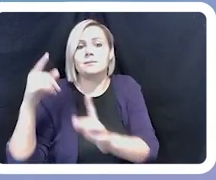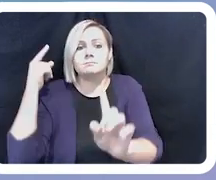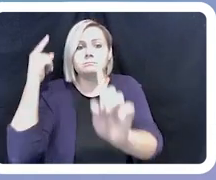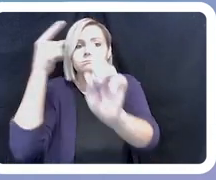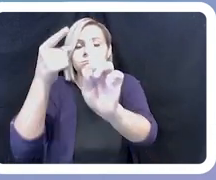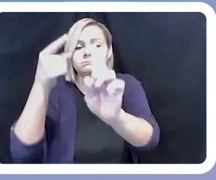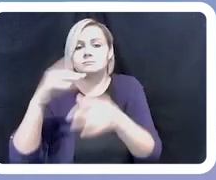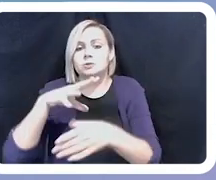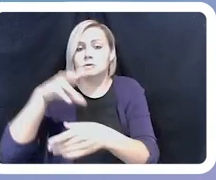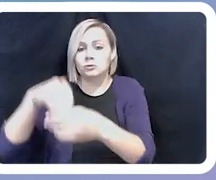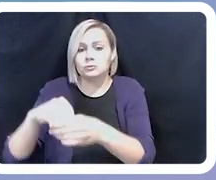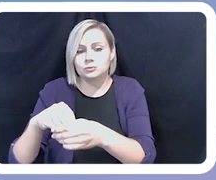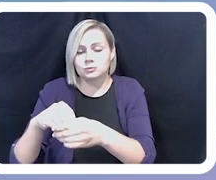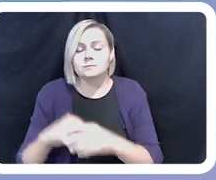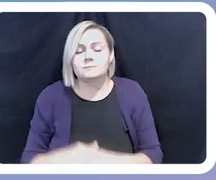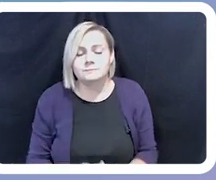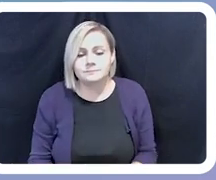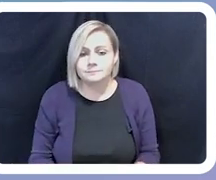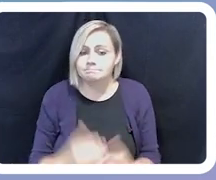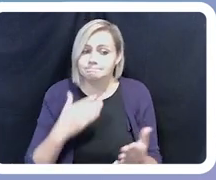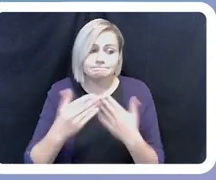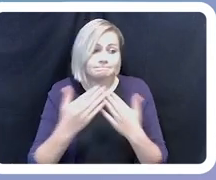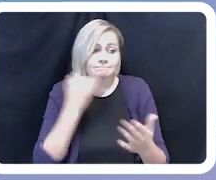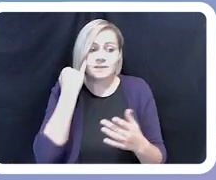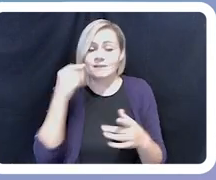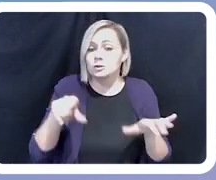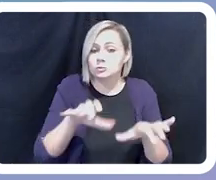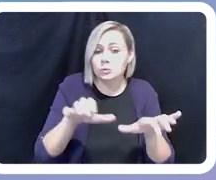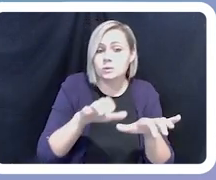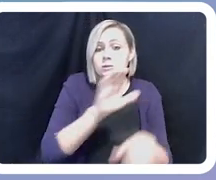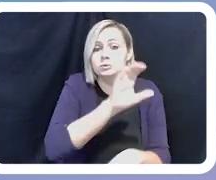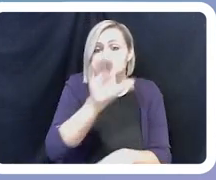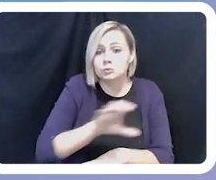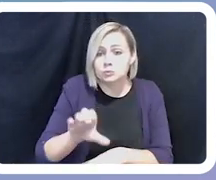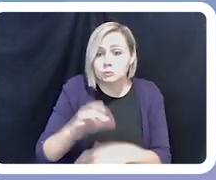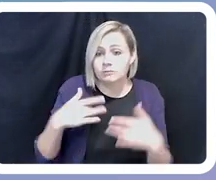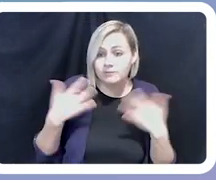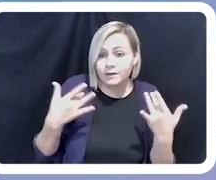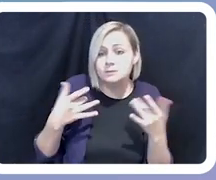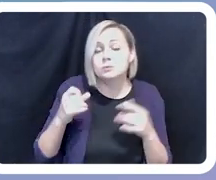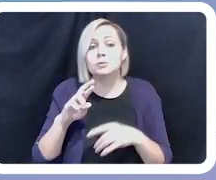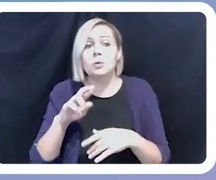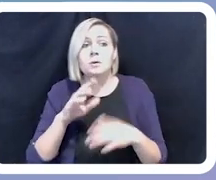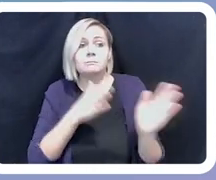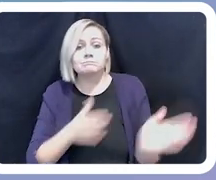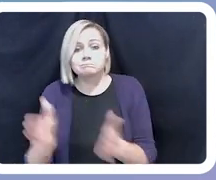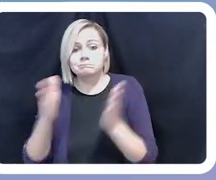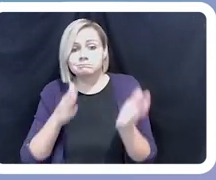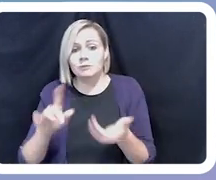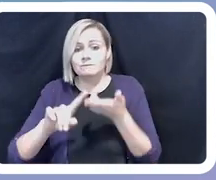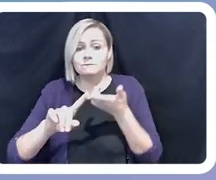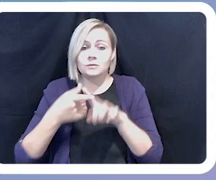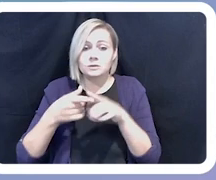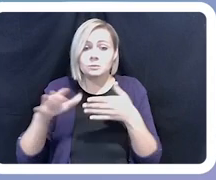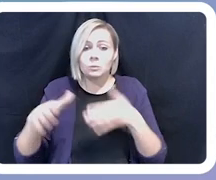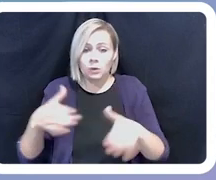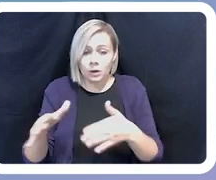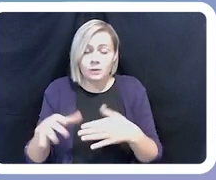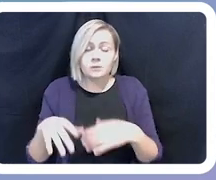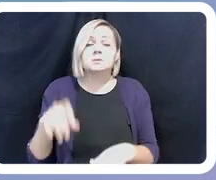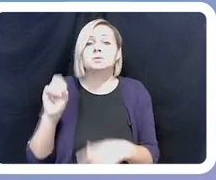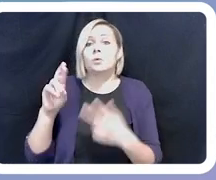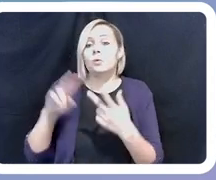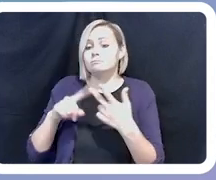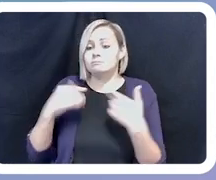inclusion at a very early stage. Whether they were hosting Zoom events or organizing friendship walks or holding